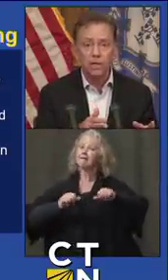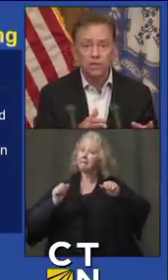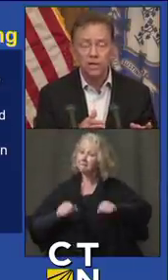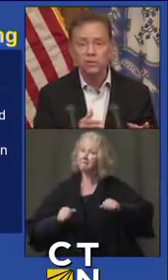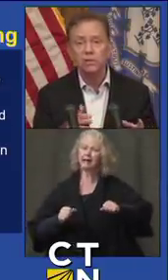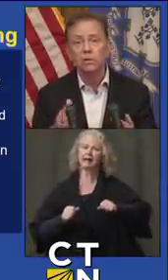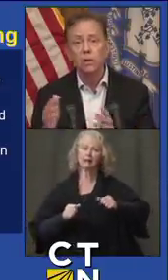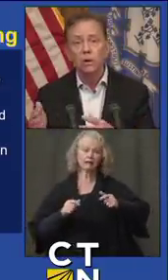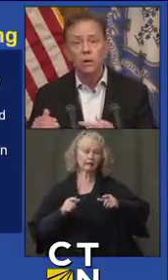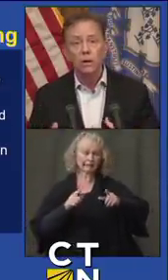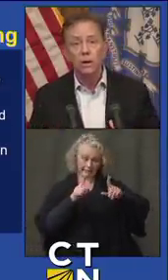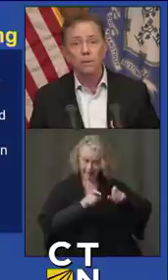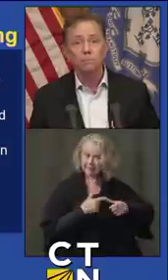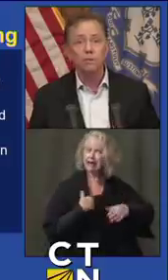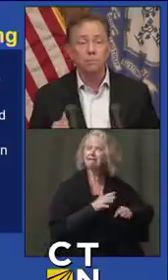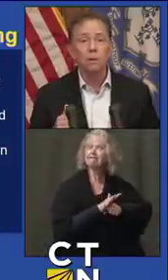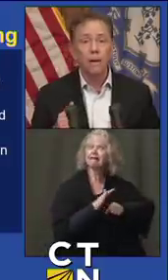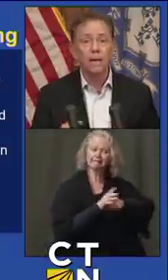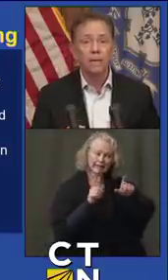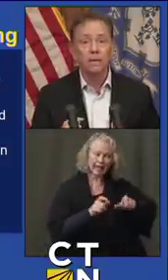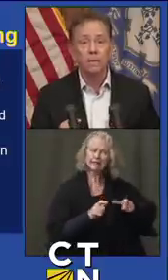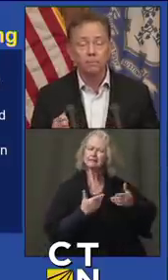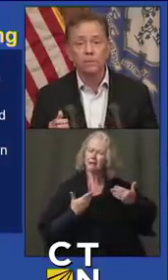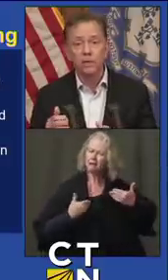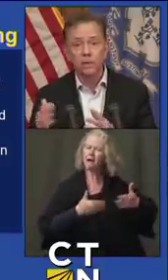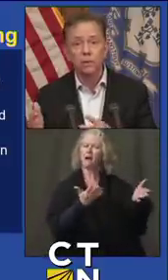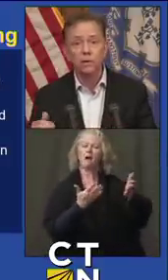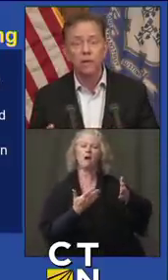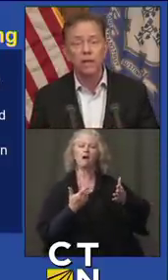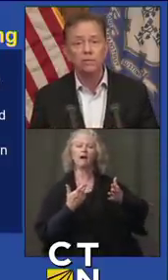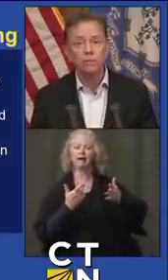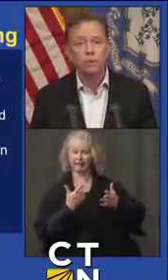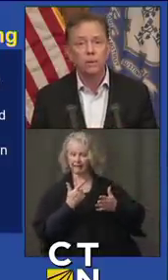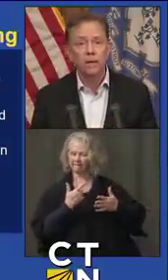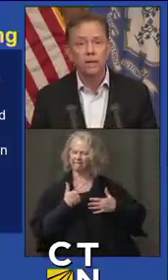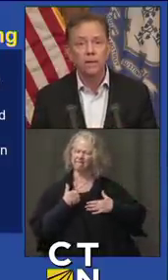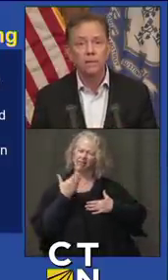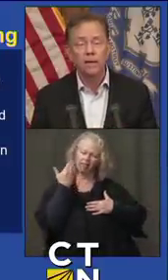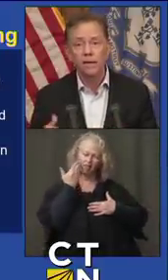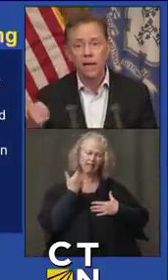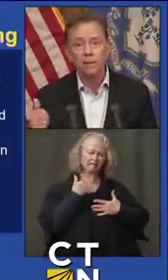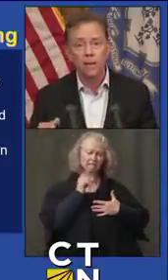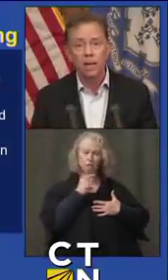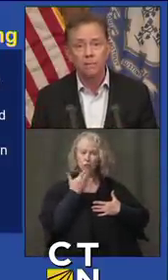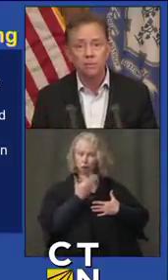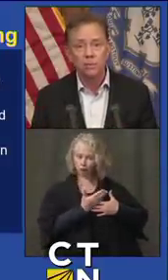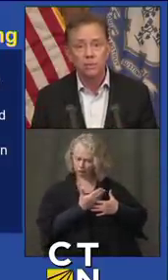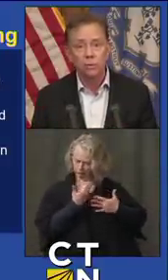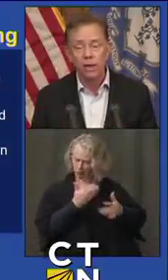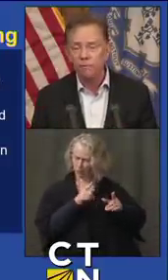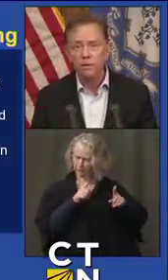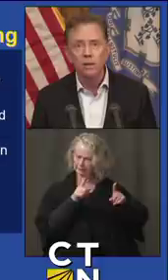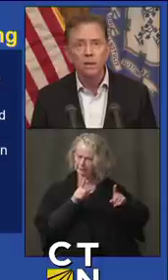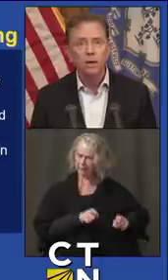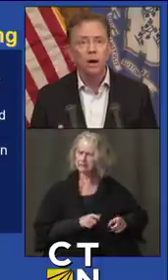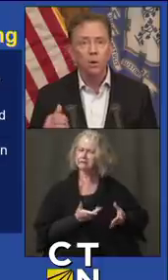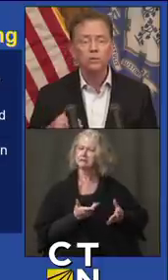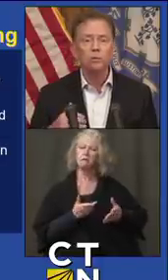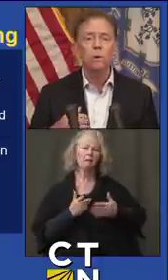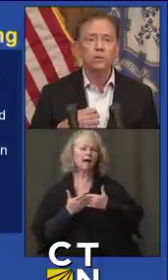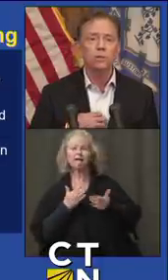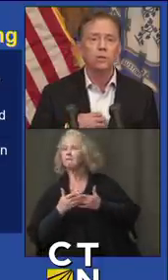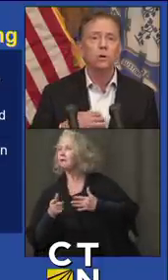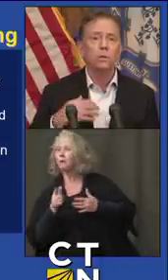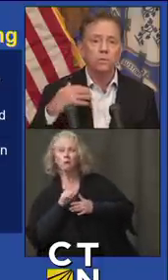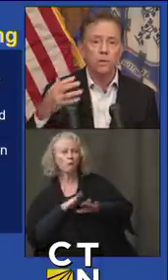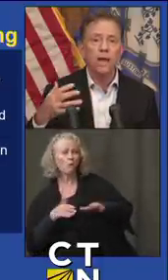you to get tested, symptomatic in particular, even asymptomatic down at Abbott Labs in New Haven. I also